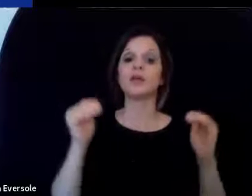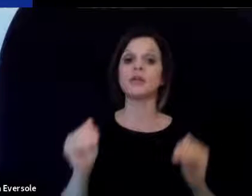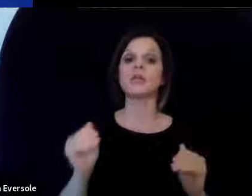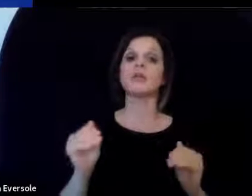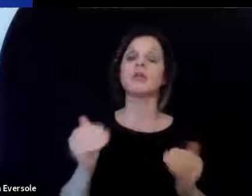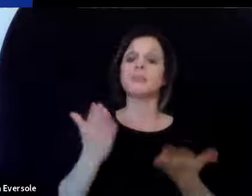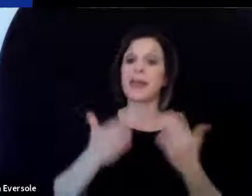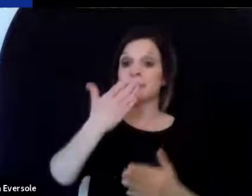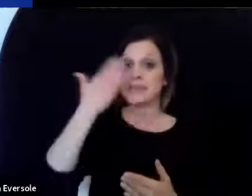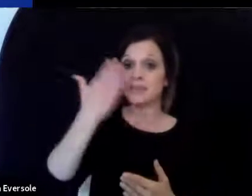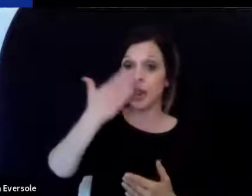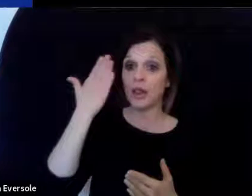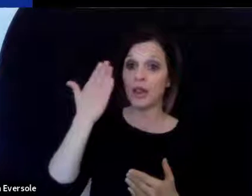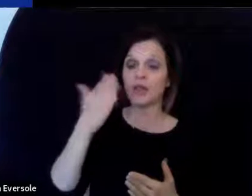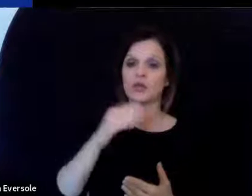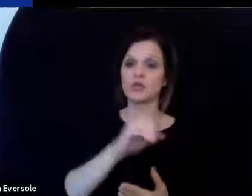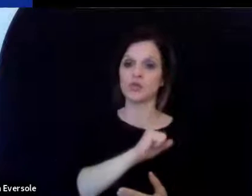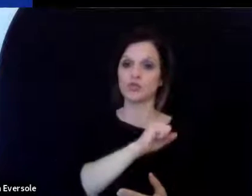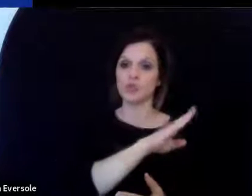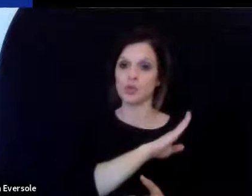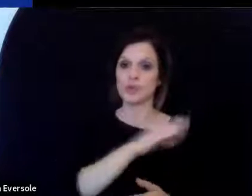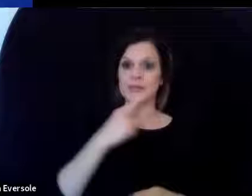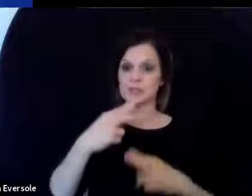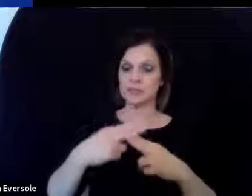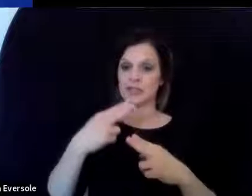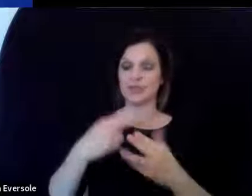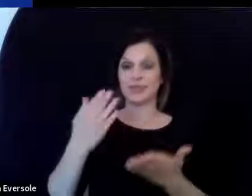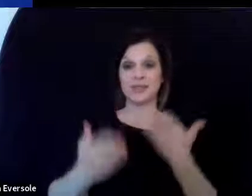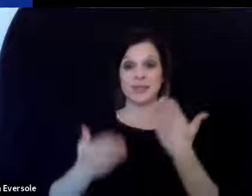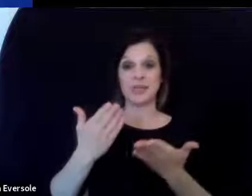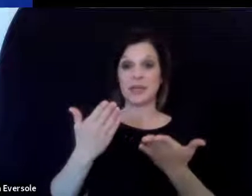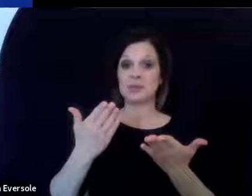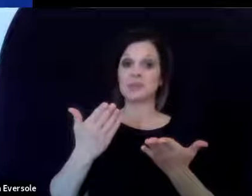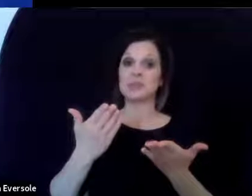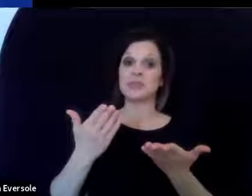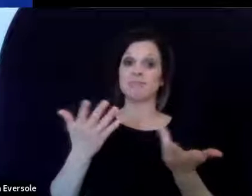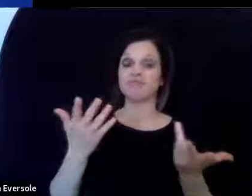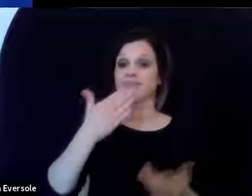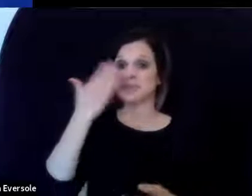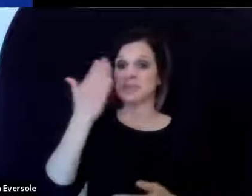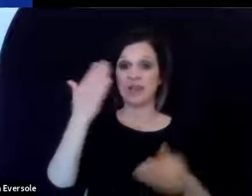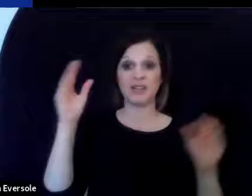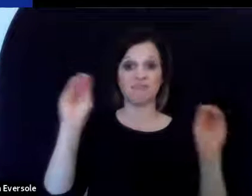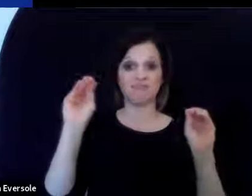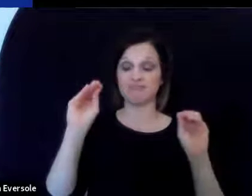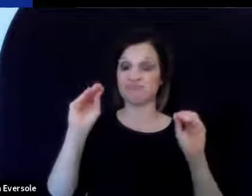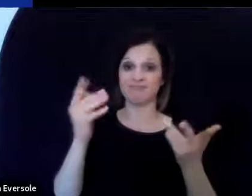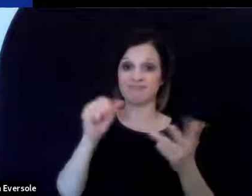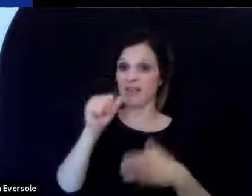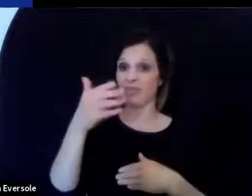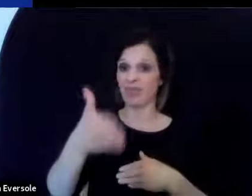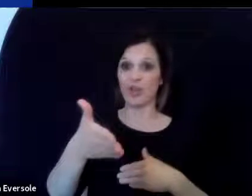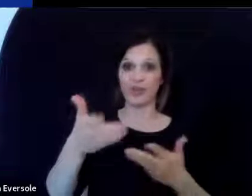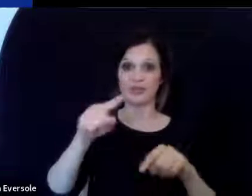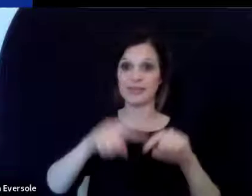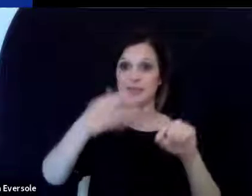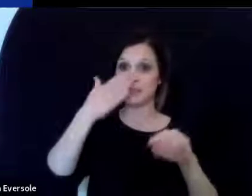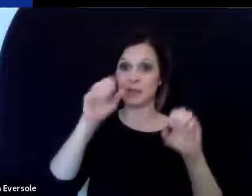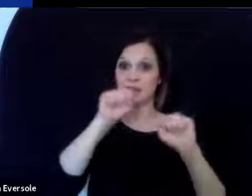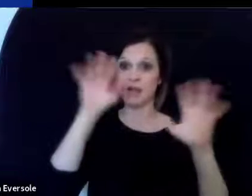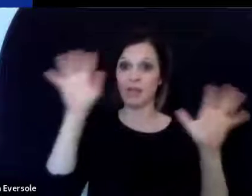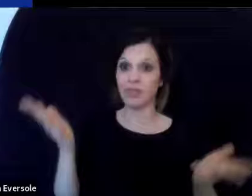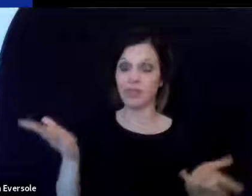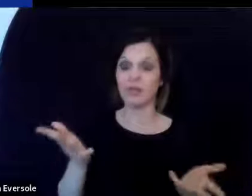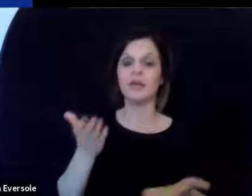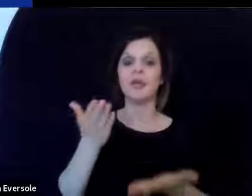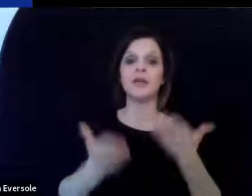that sometimes it's absent or decreased. So again, getting them interested in trying new and novel foods. You know, you may think